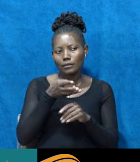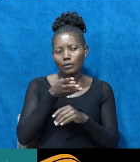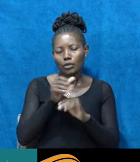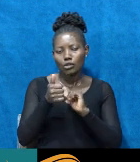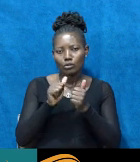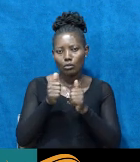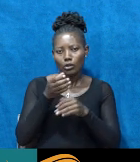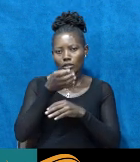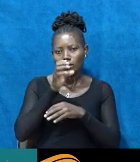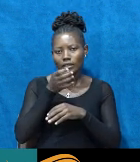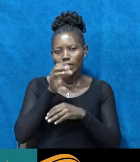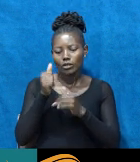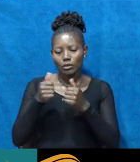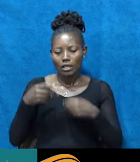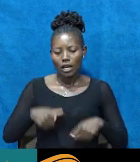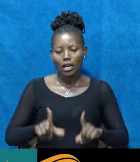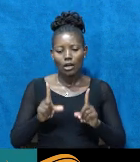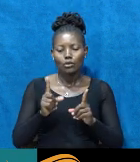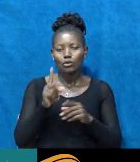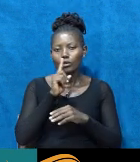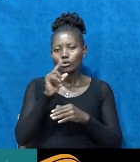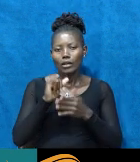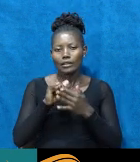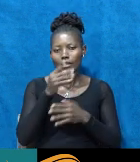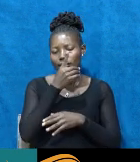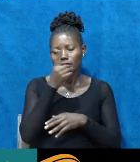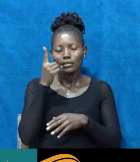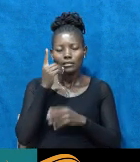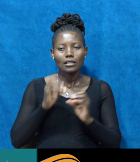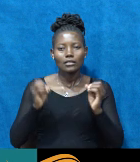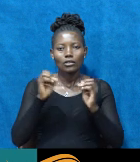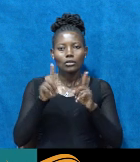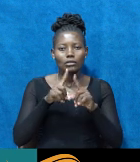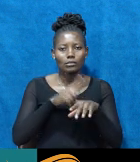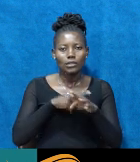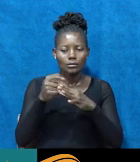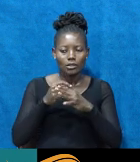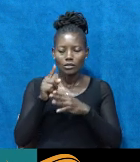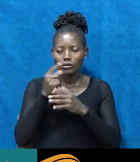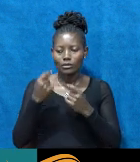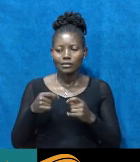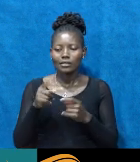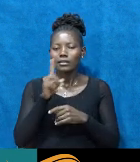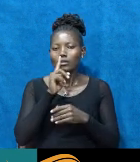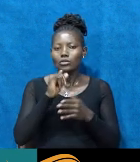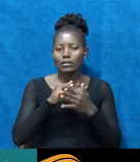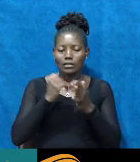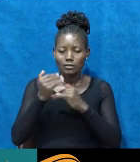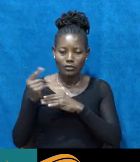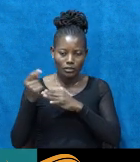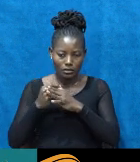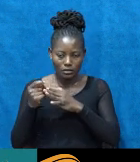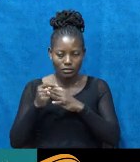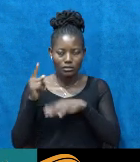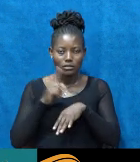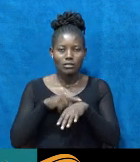they're not going into a state of dehydration. Even during training, we try and ensure that after training, during the competition, your